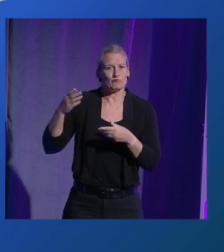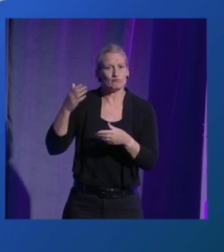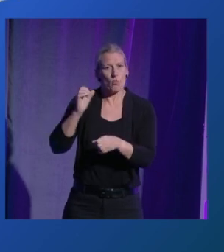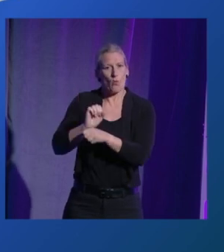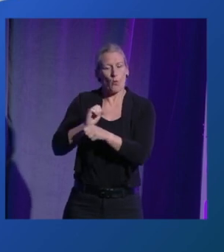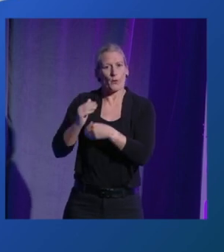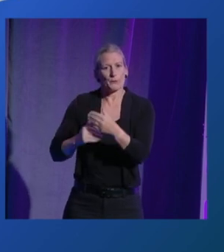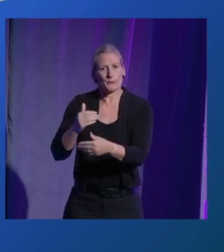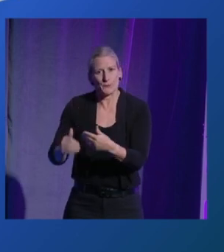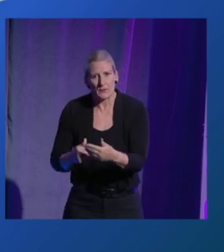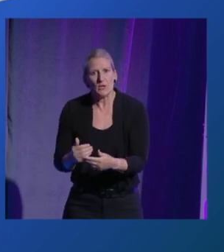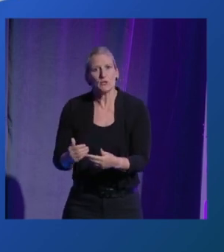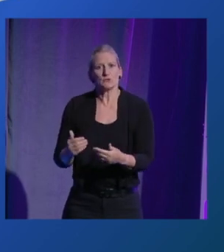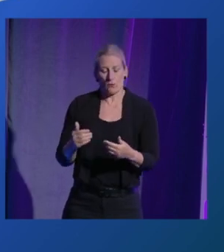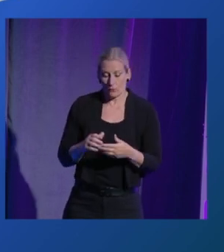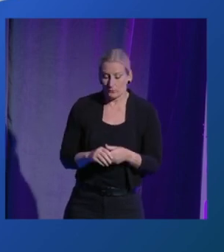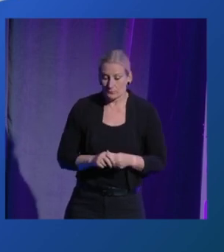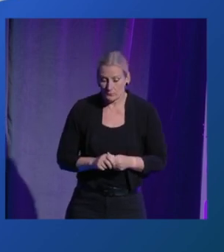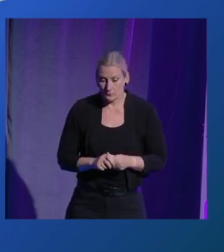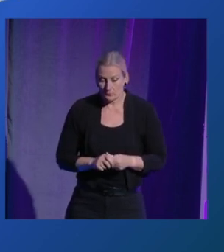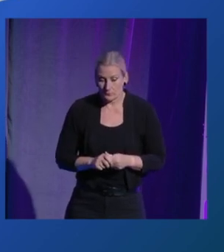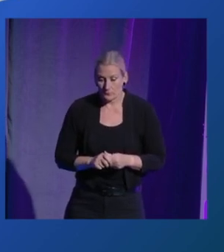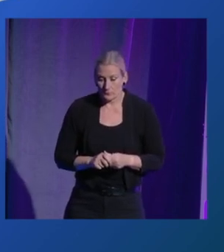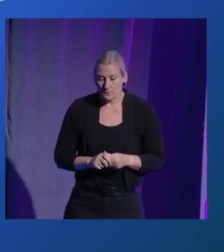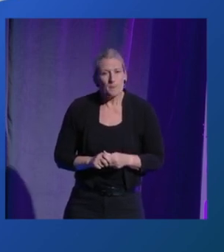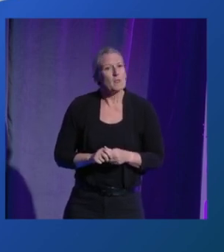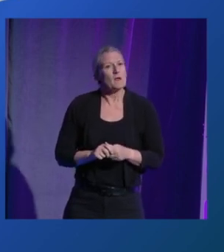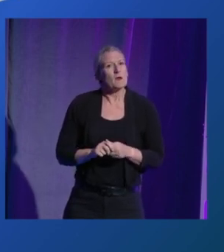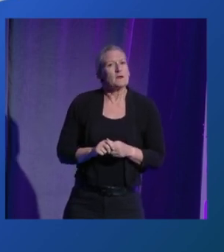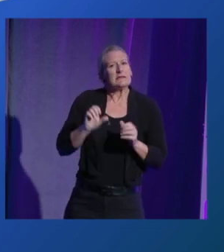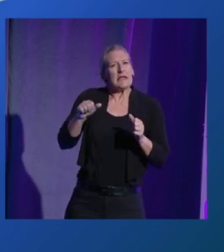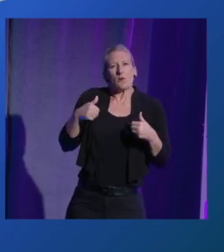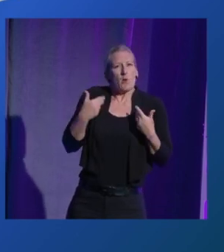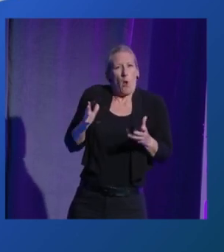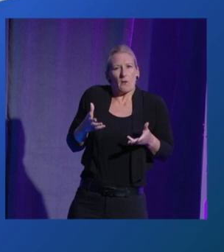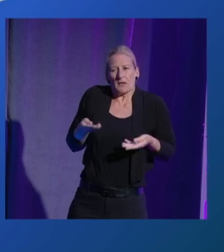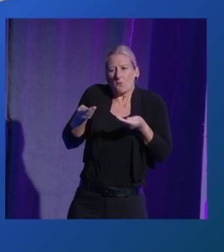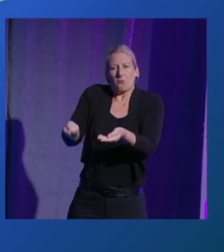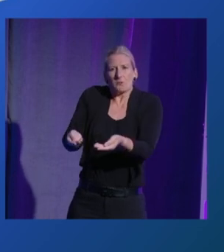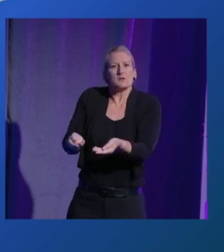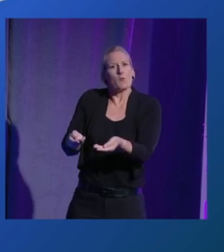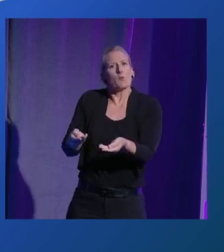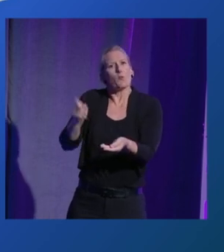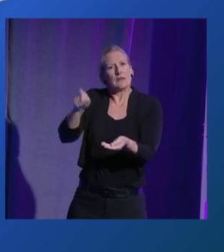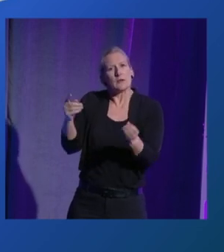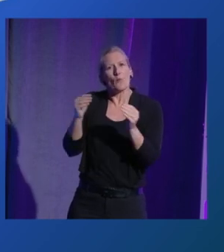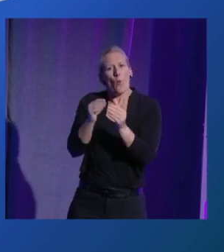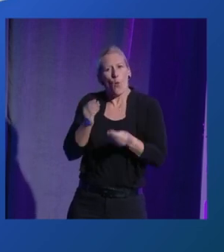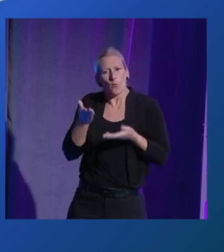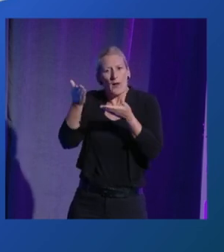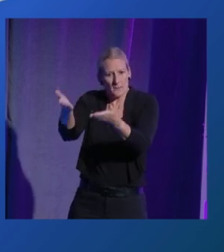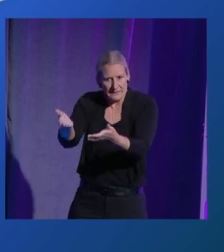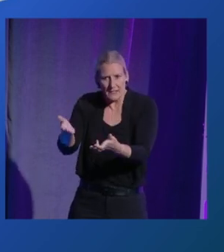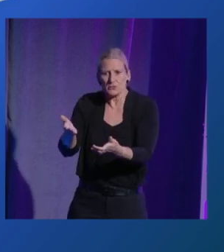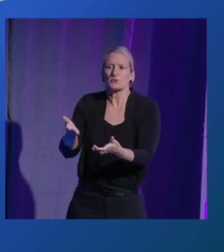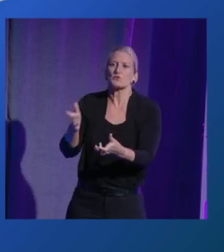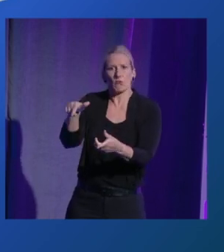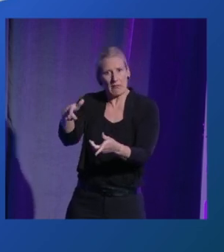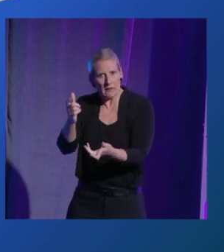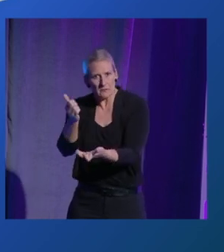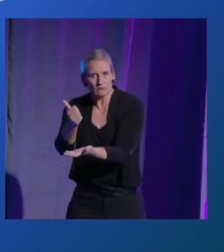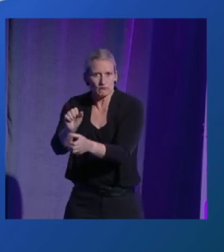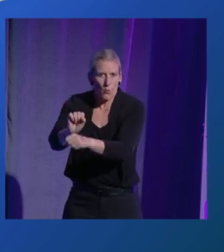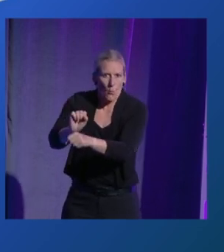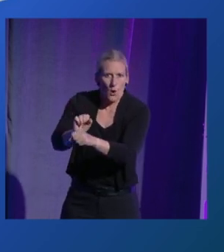lot of access to insights today but how do we make recommendations and there help them make better and faster uh decisions for their